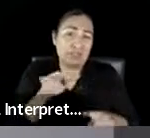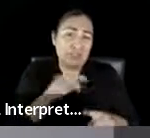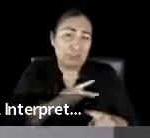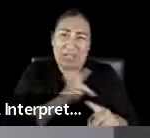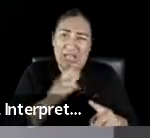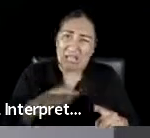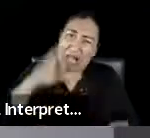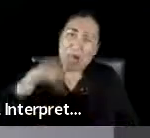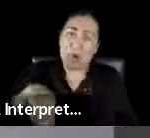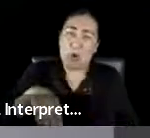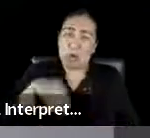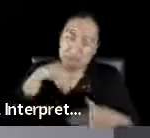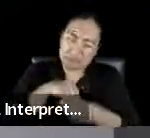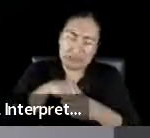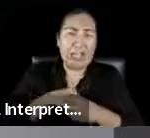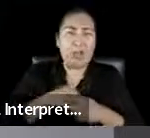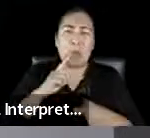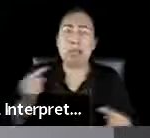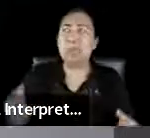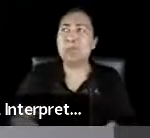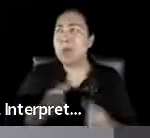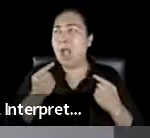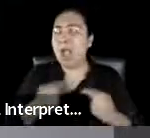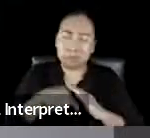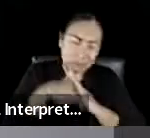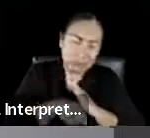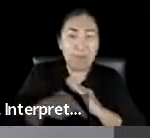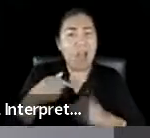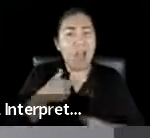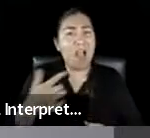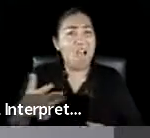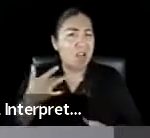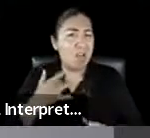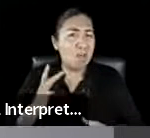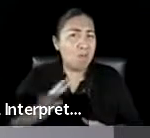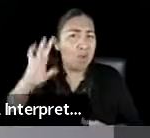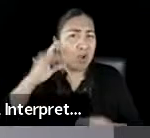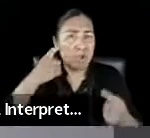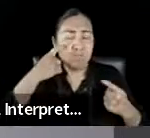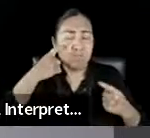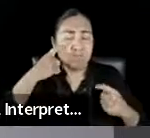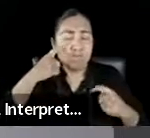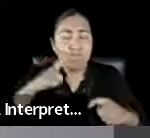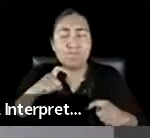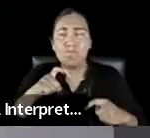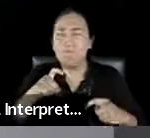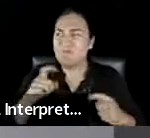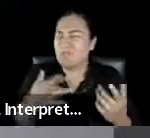nights where the pain digs deep in your soul. I felt the tears roll down my cheek when nothing seems to make